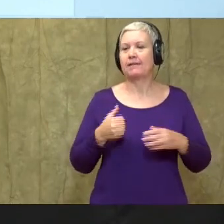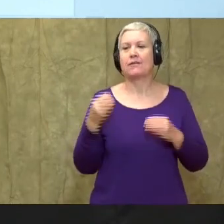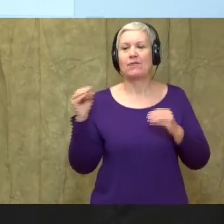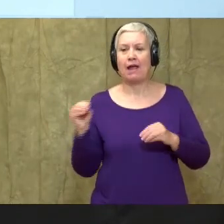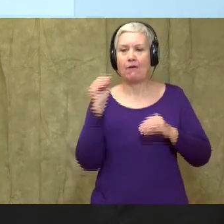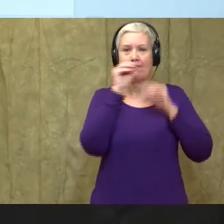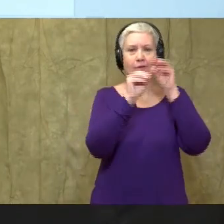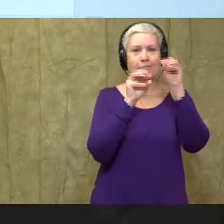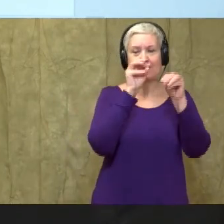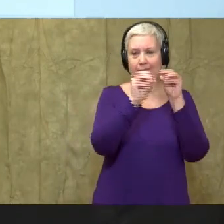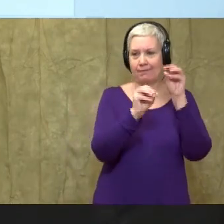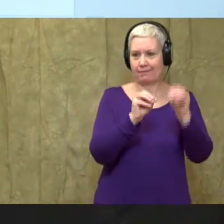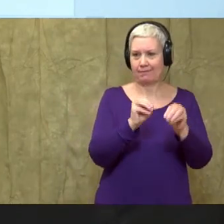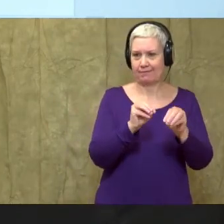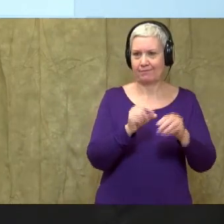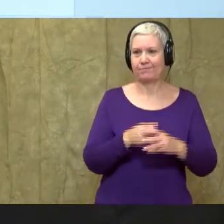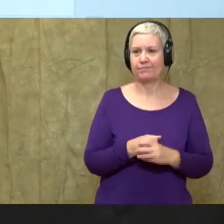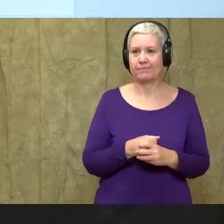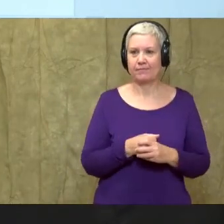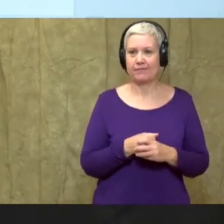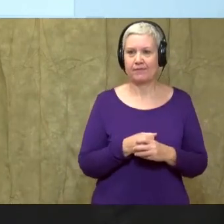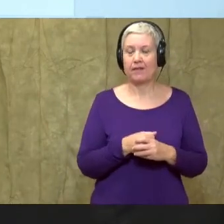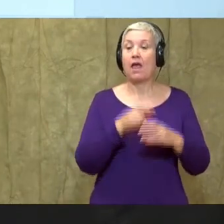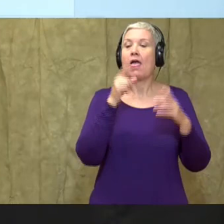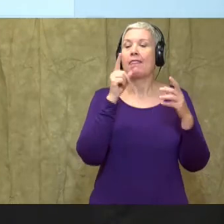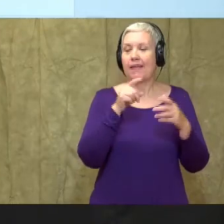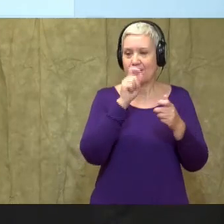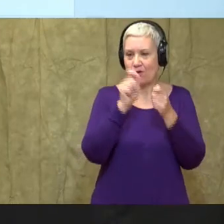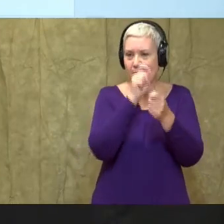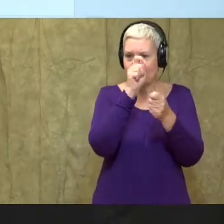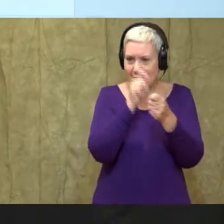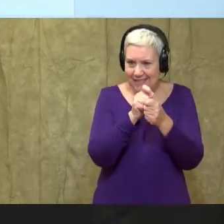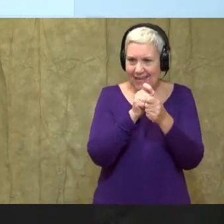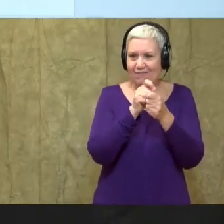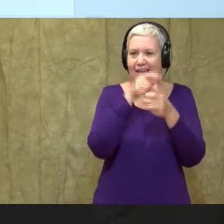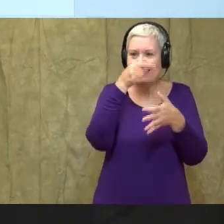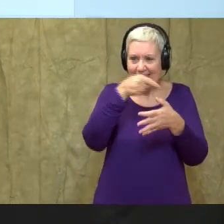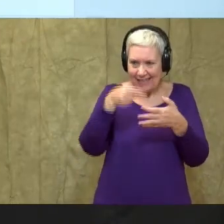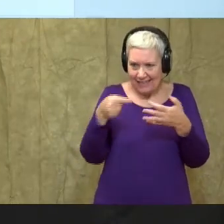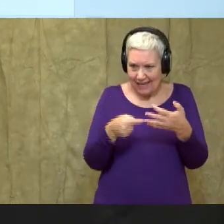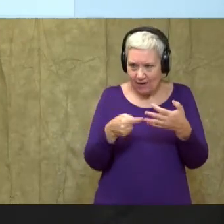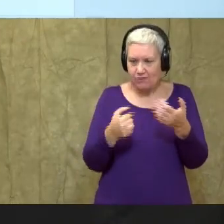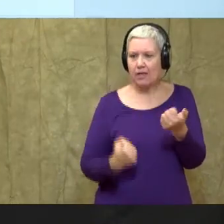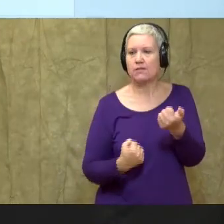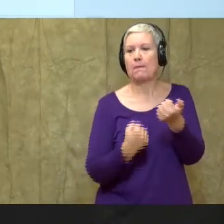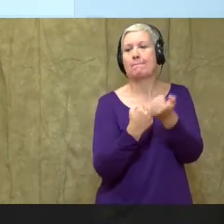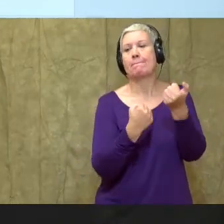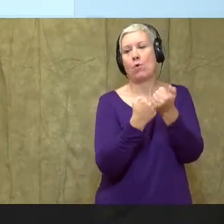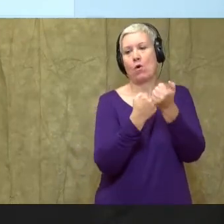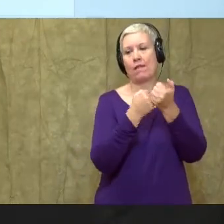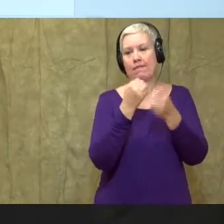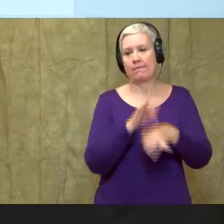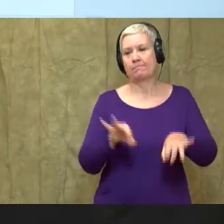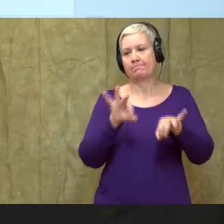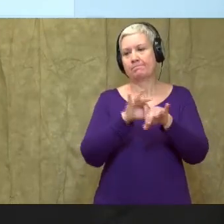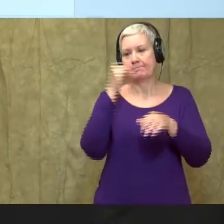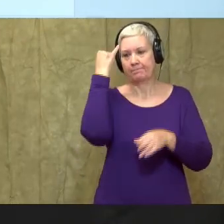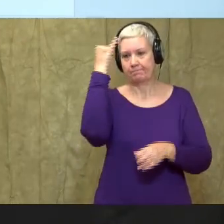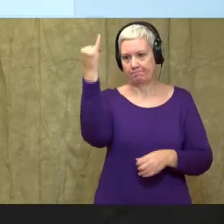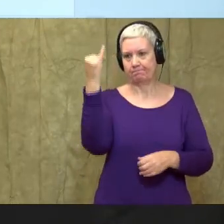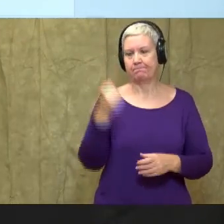it in, and say, okay, these are the specific ideas that are backing up that main idea.